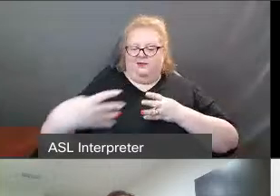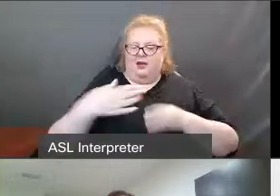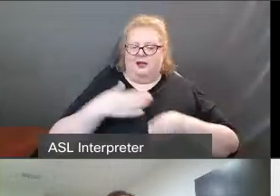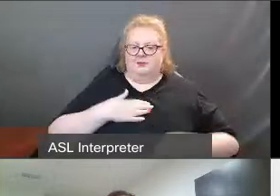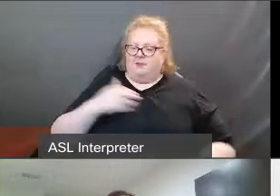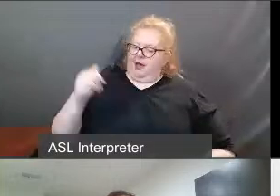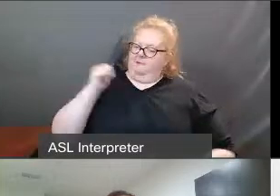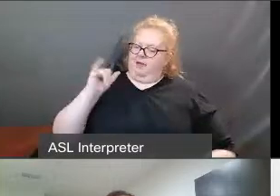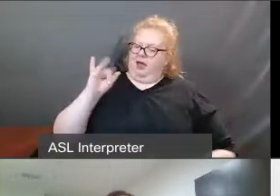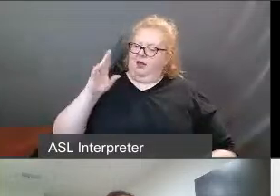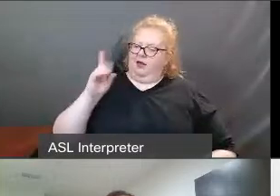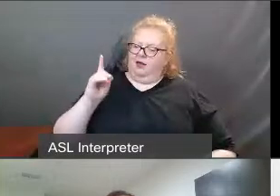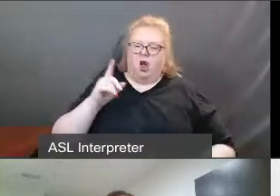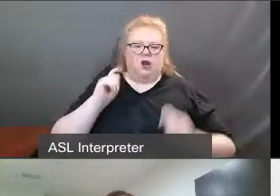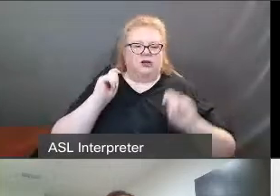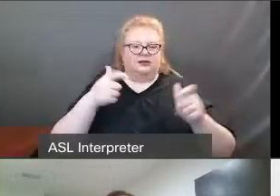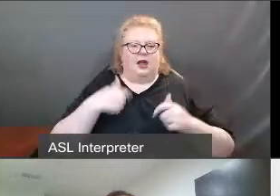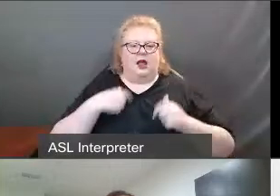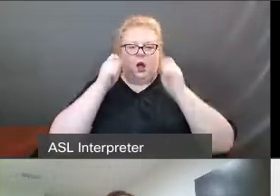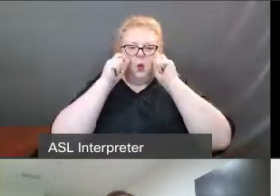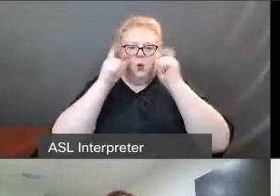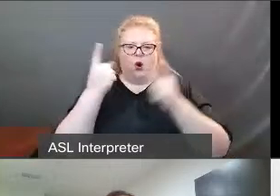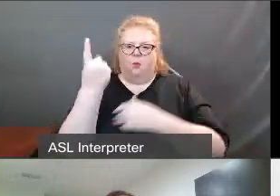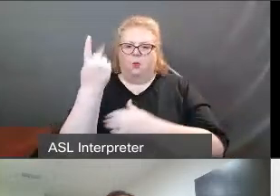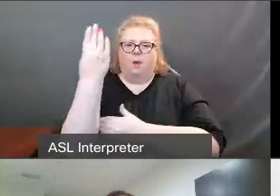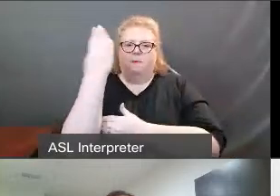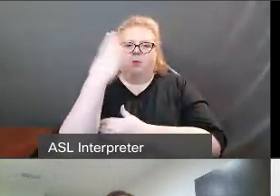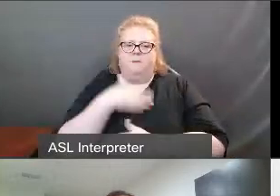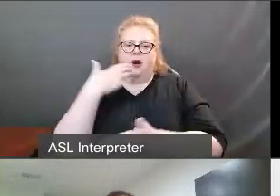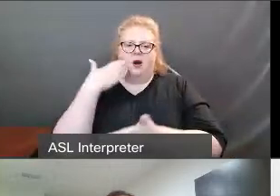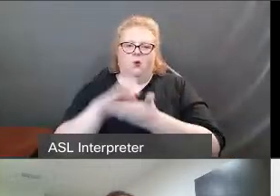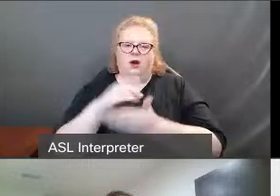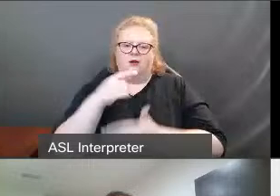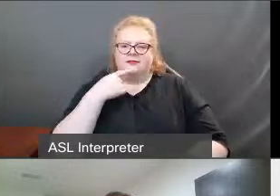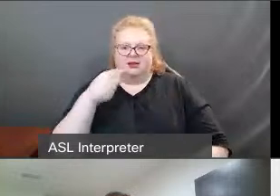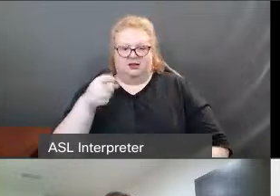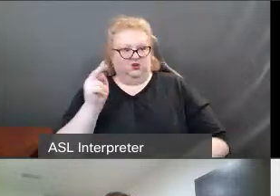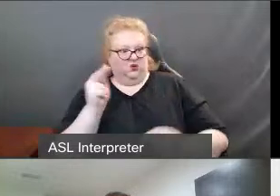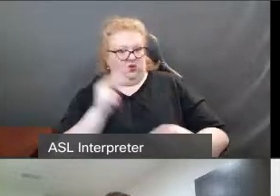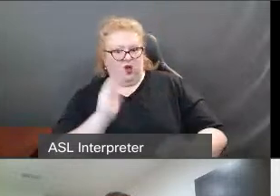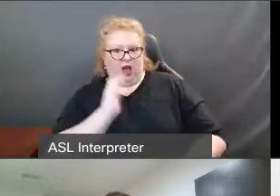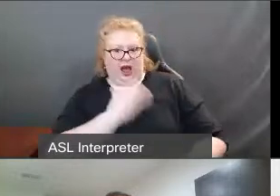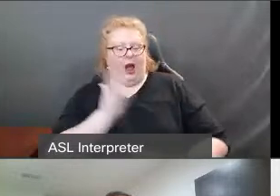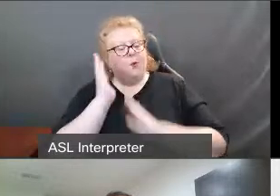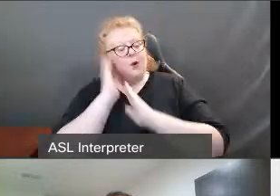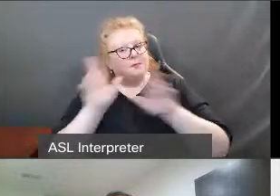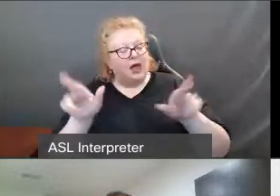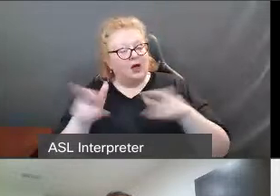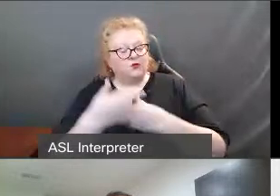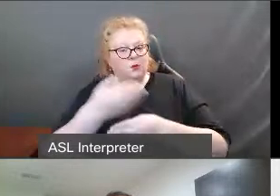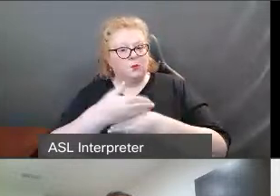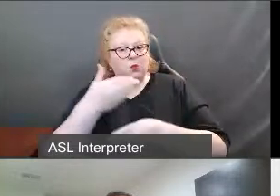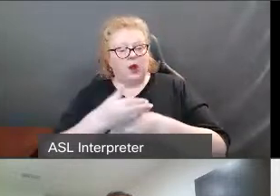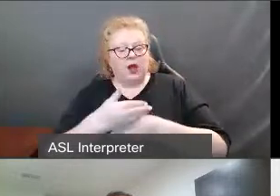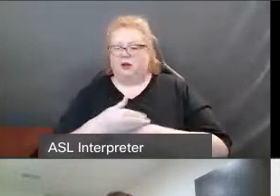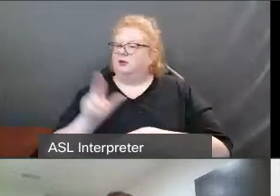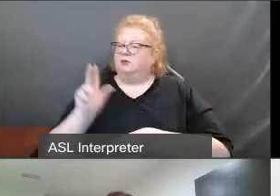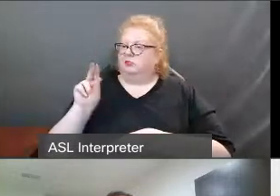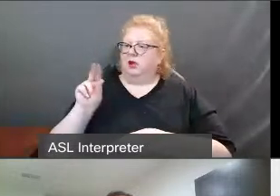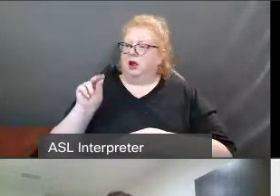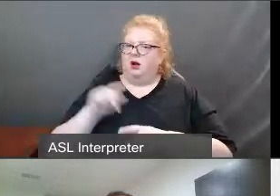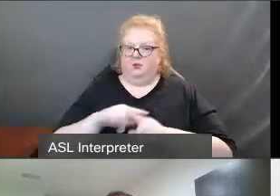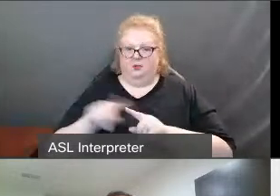suddenly I woke up one morning and my wife said, "Have you looked out the bedroom window?" No. I looked up and it's like,